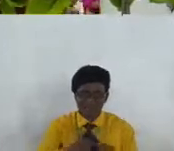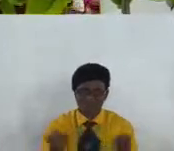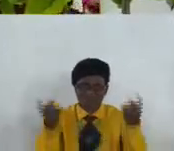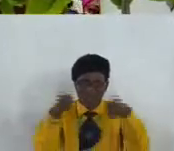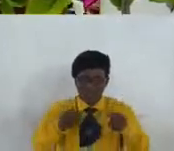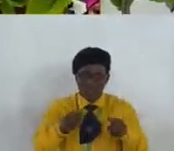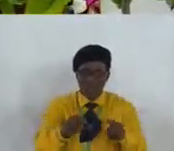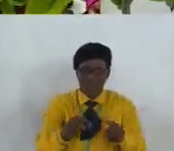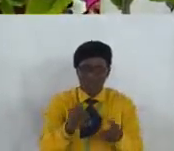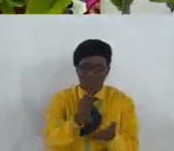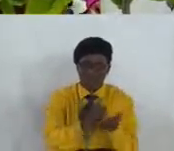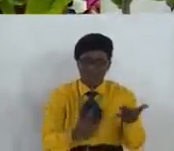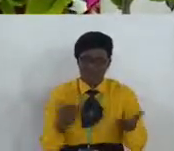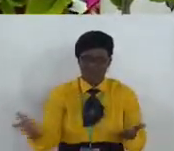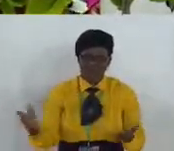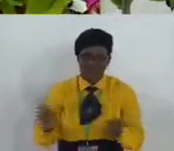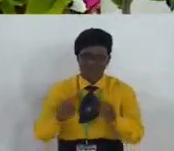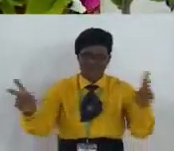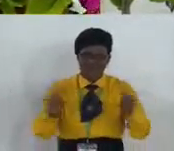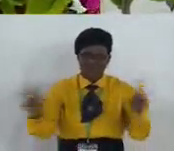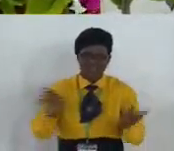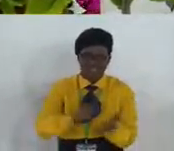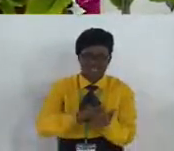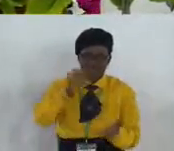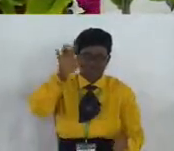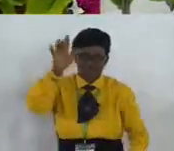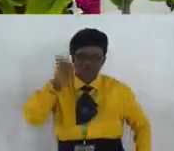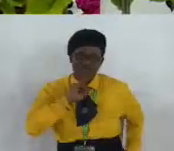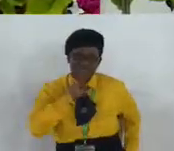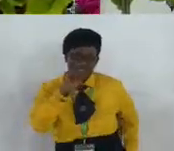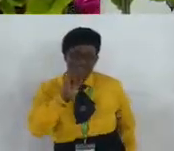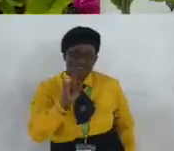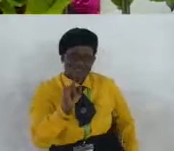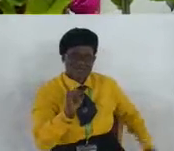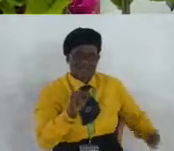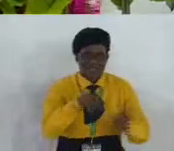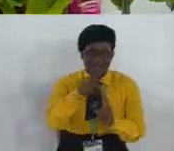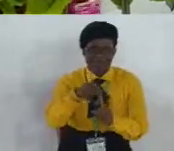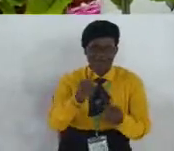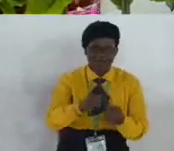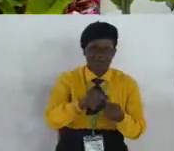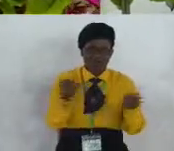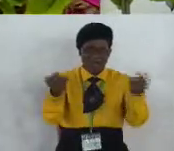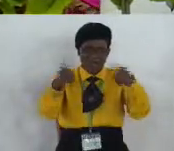Something very, very glorious is about to happen.